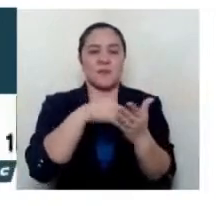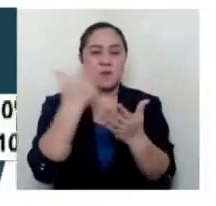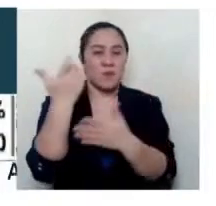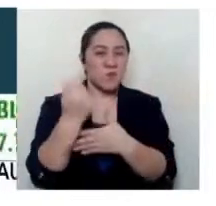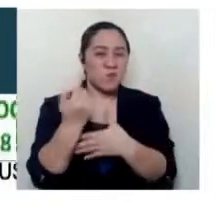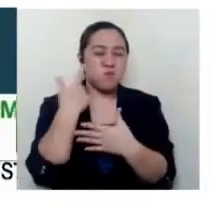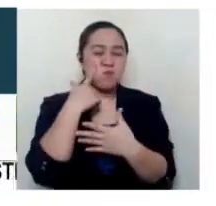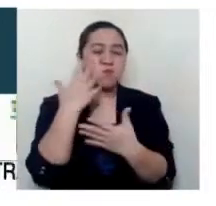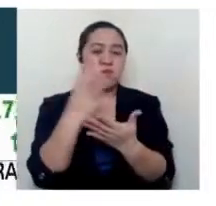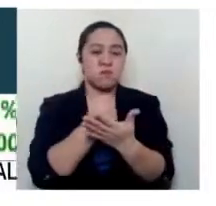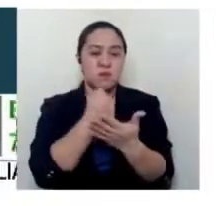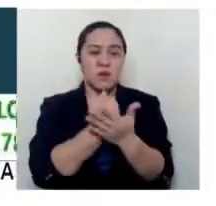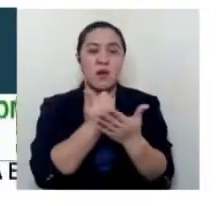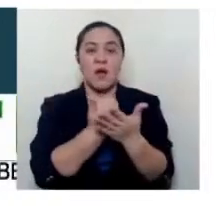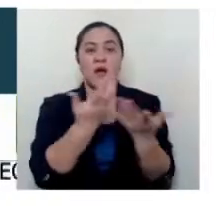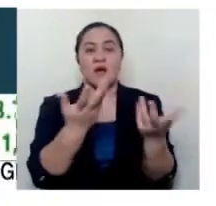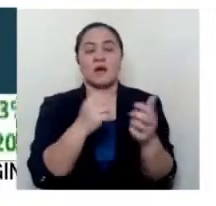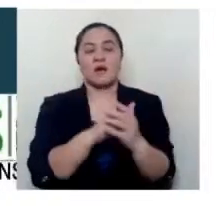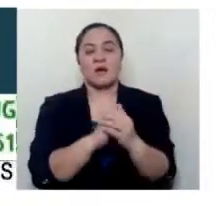to realize